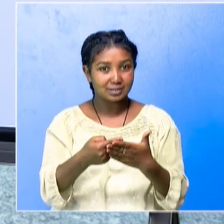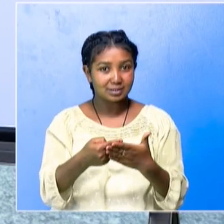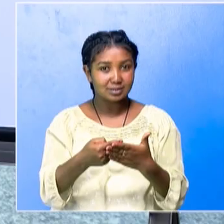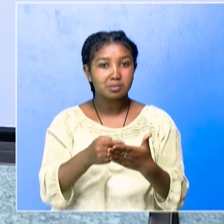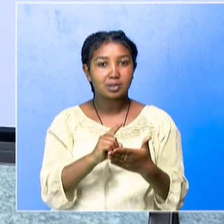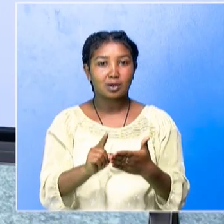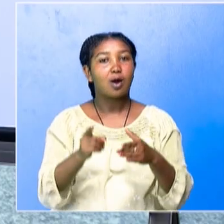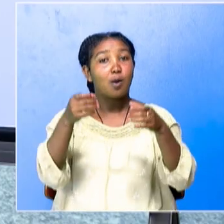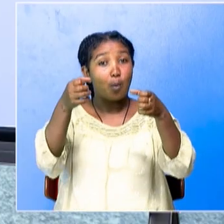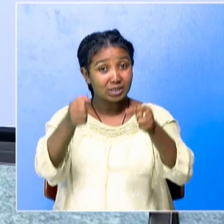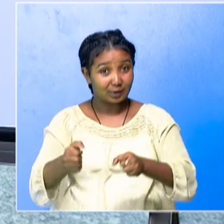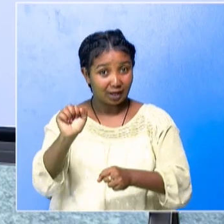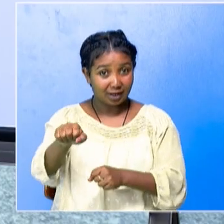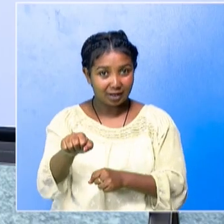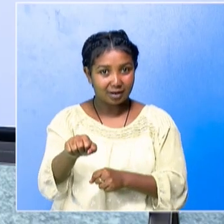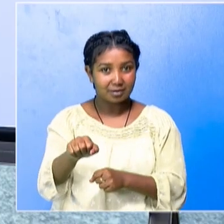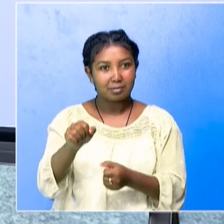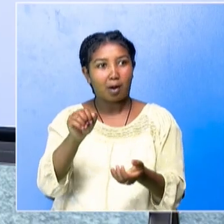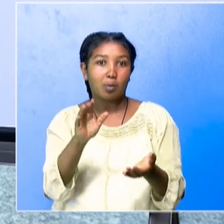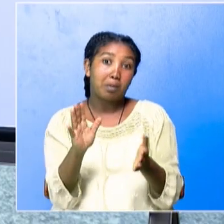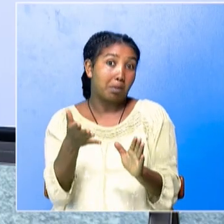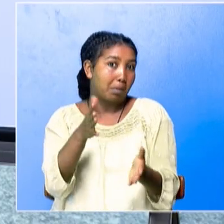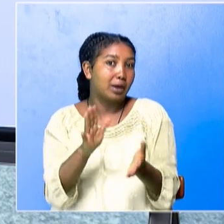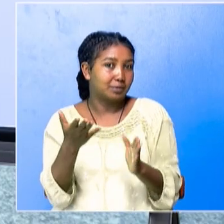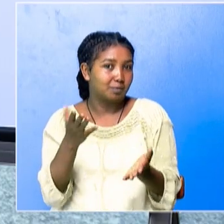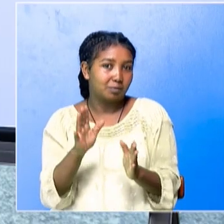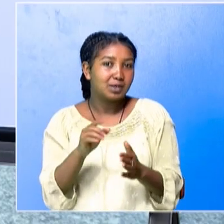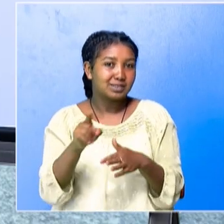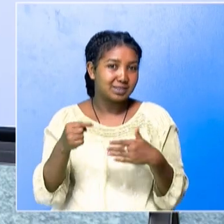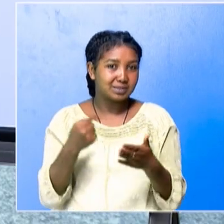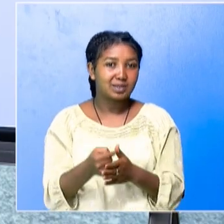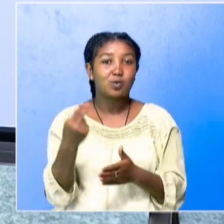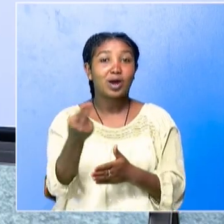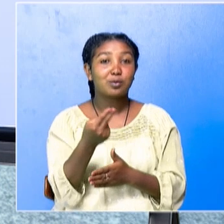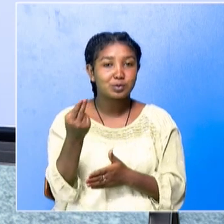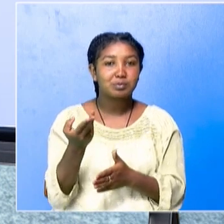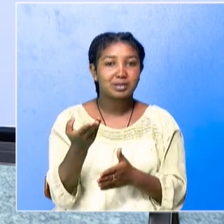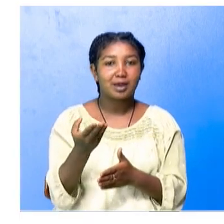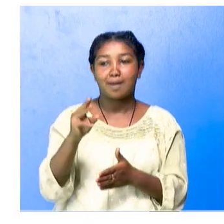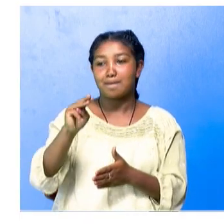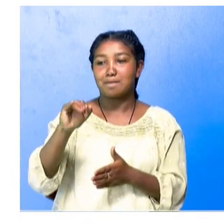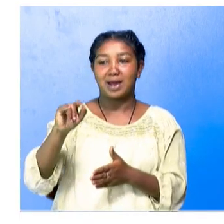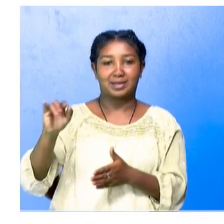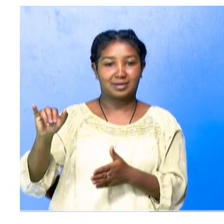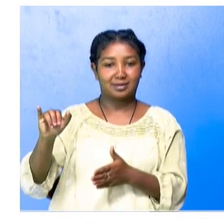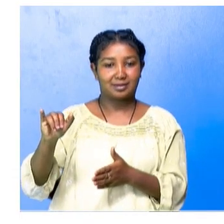is possibility. Maybe it might or not. So we can use might.